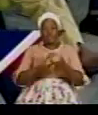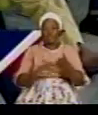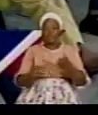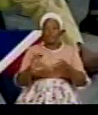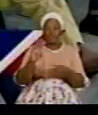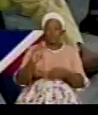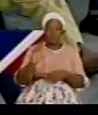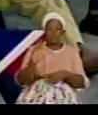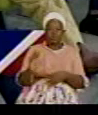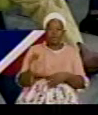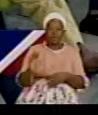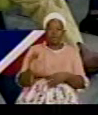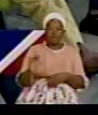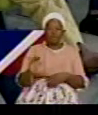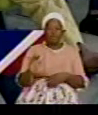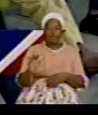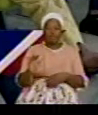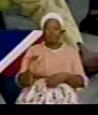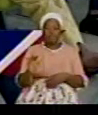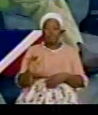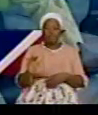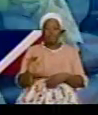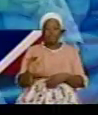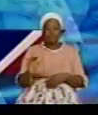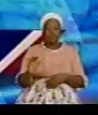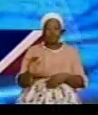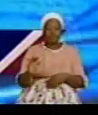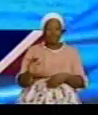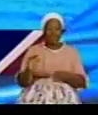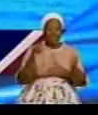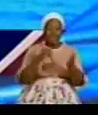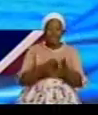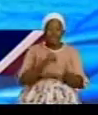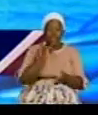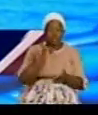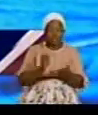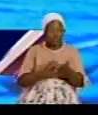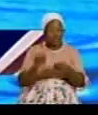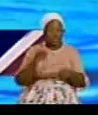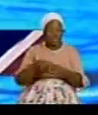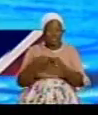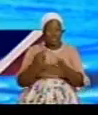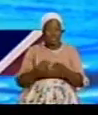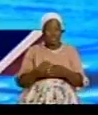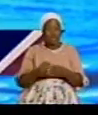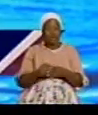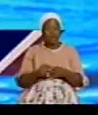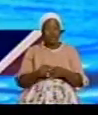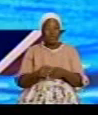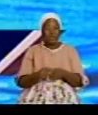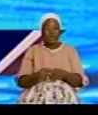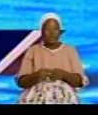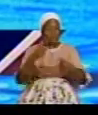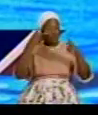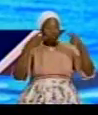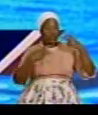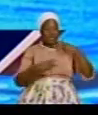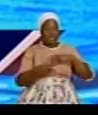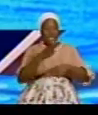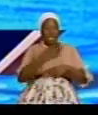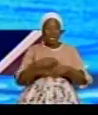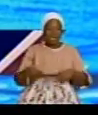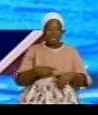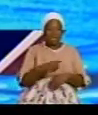45. In John chapter 6, verse 45, it is written in the prophets, and they shall